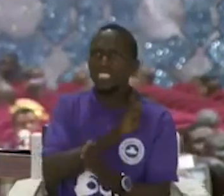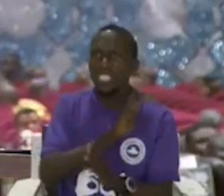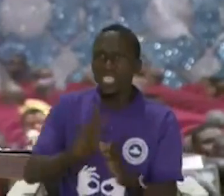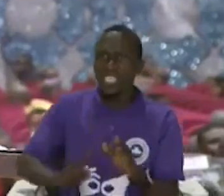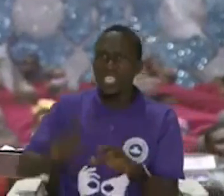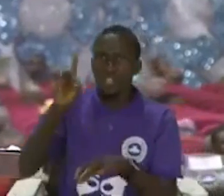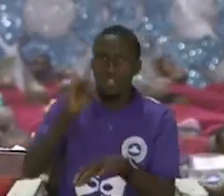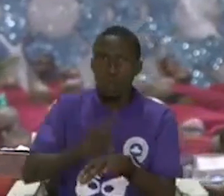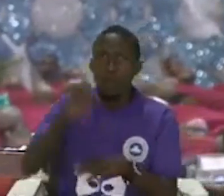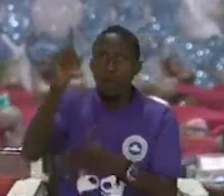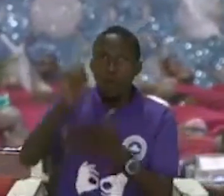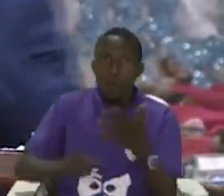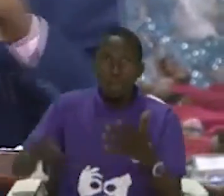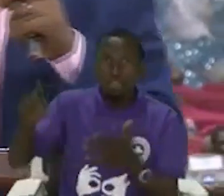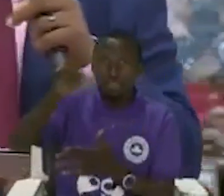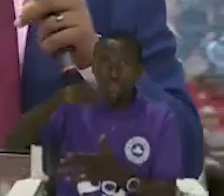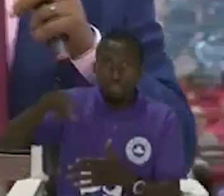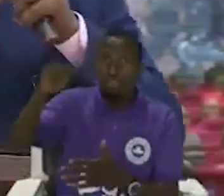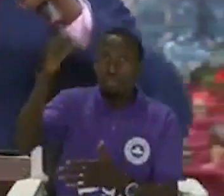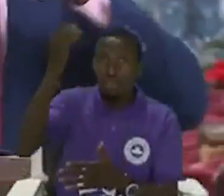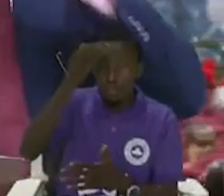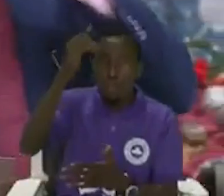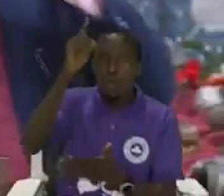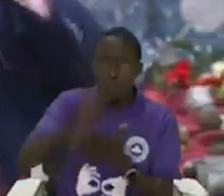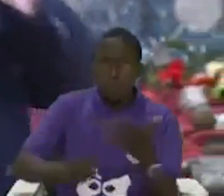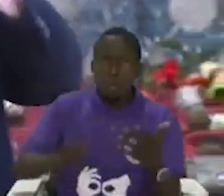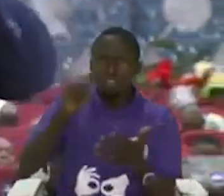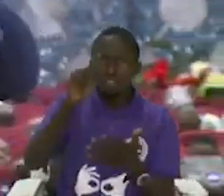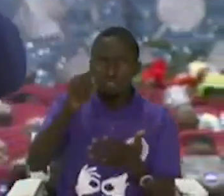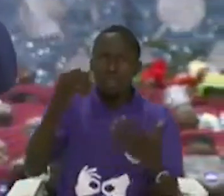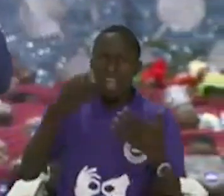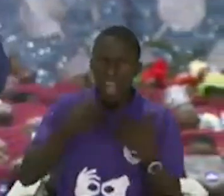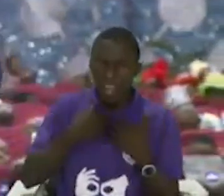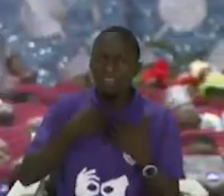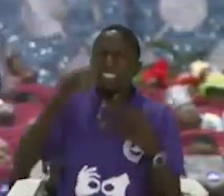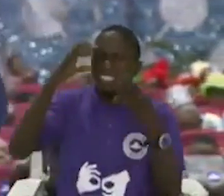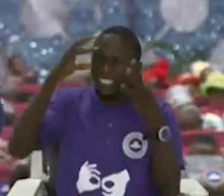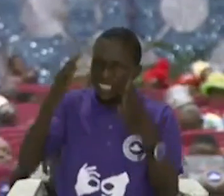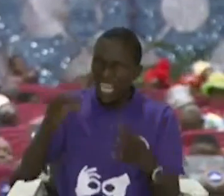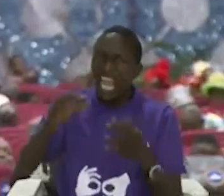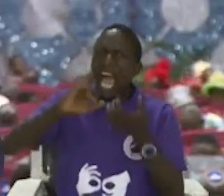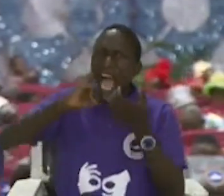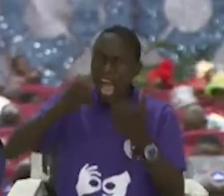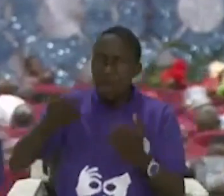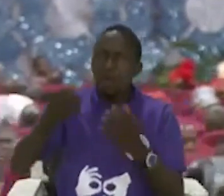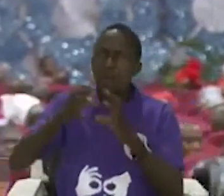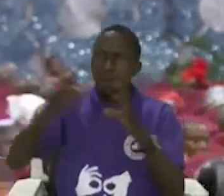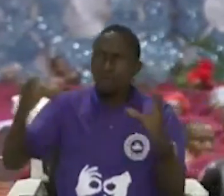What you know, what you carry, determines how much you can dominate.